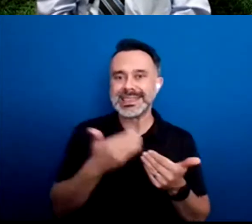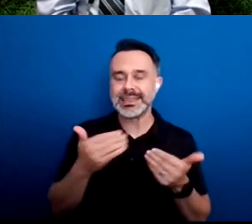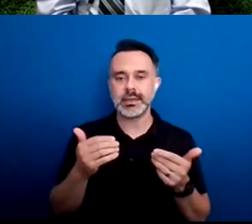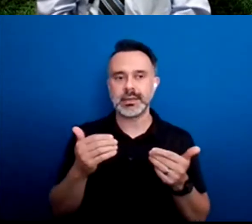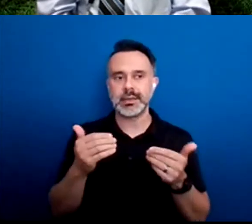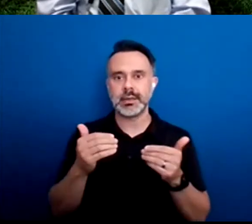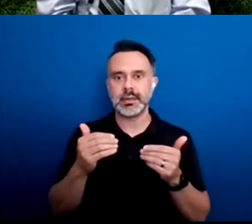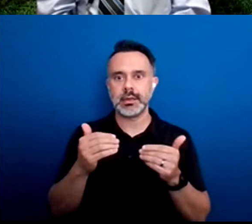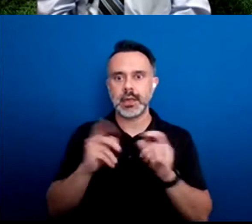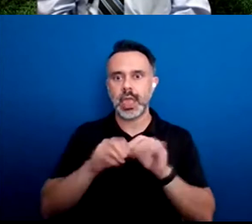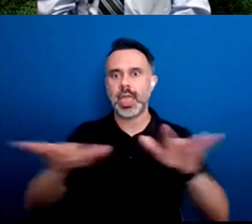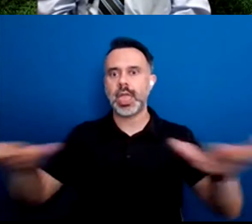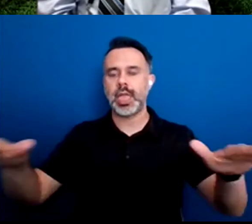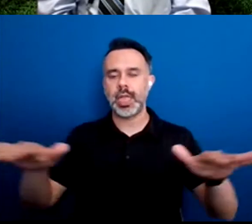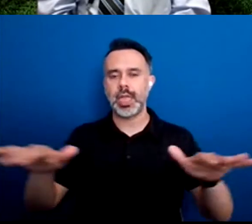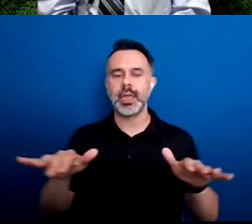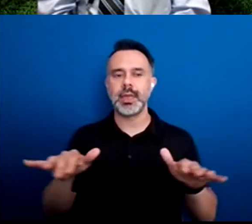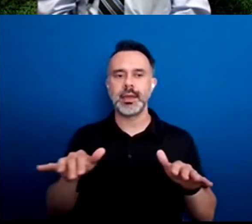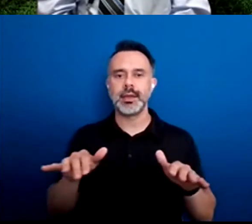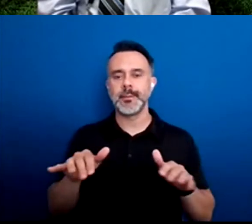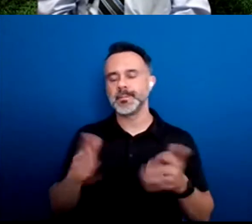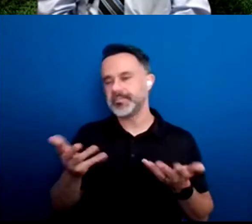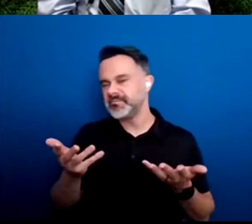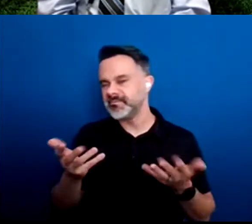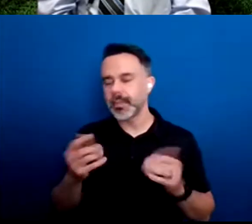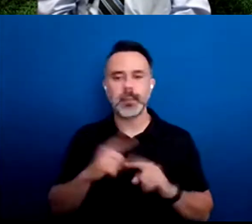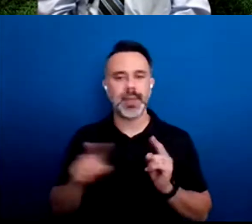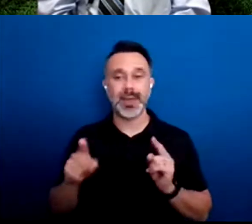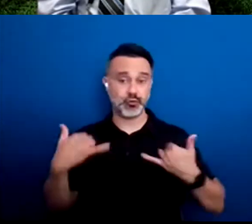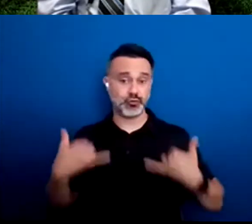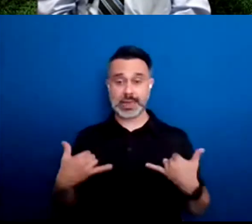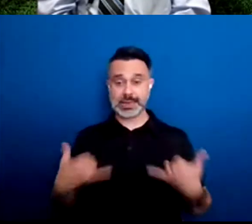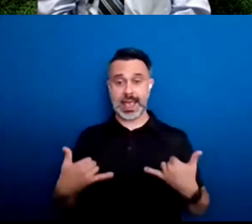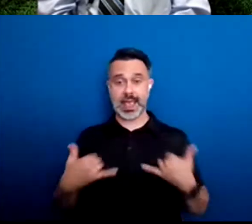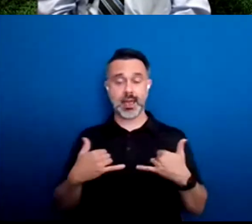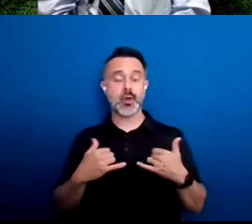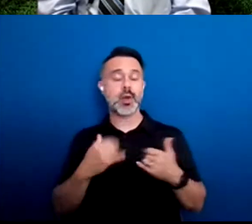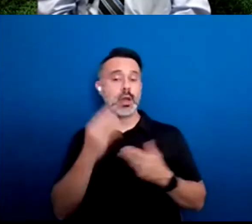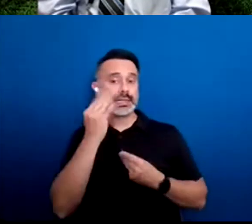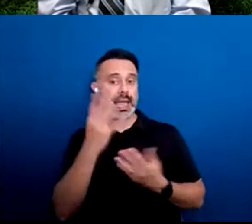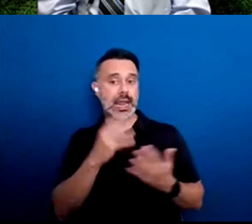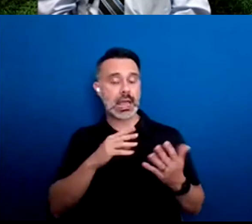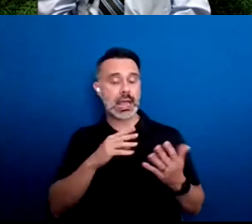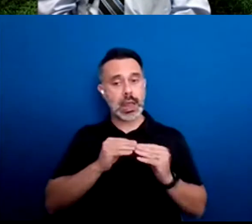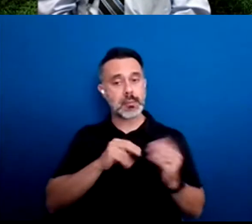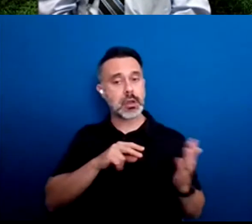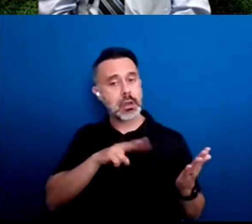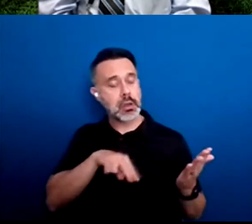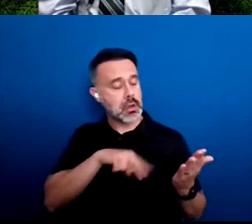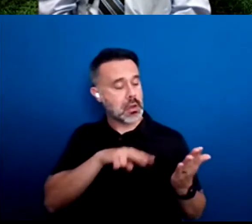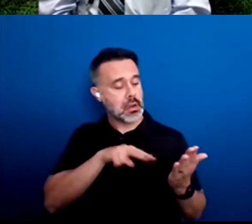the people who get sick. But right now, looking at the data, it appears that we will be able to use